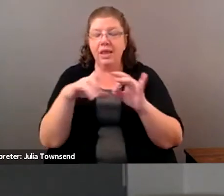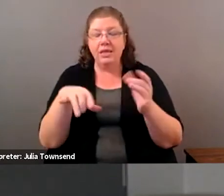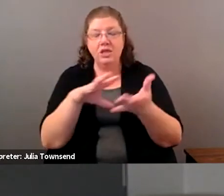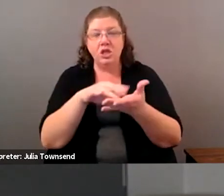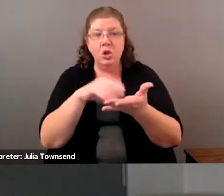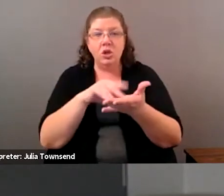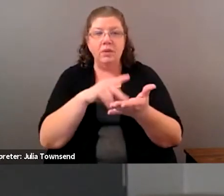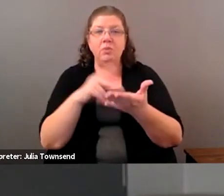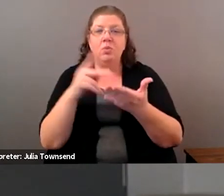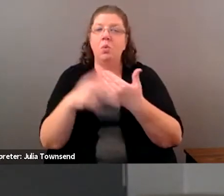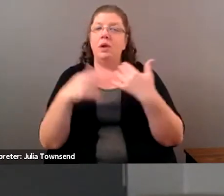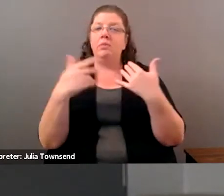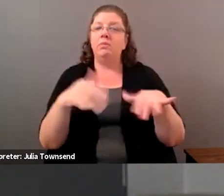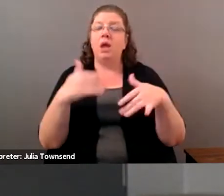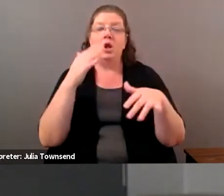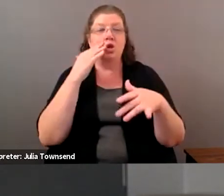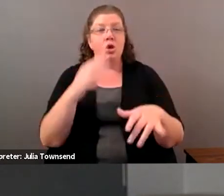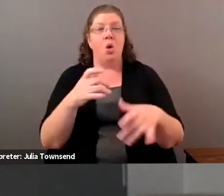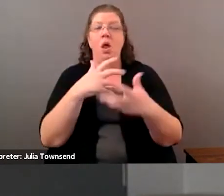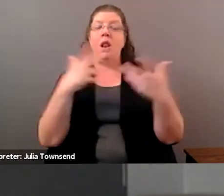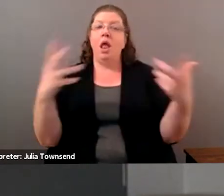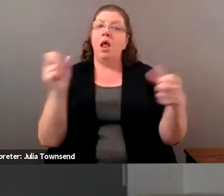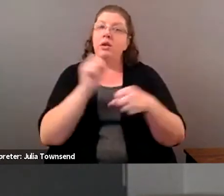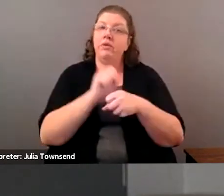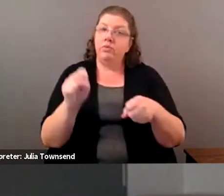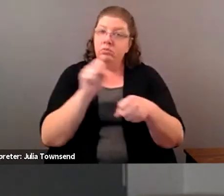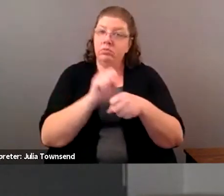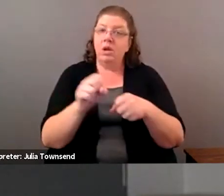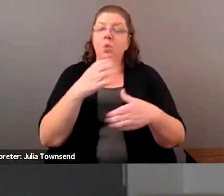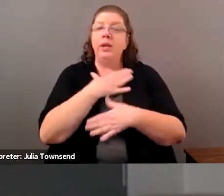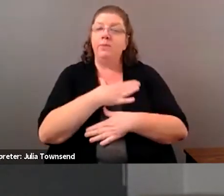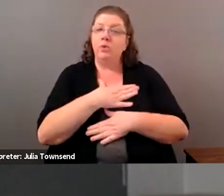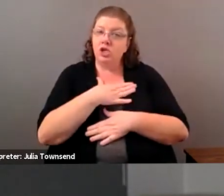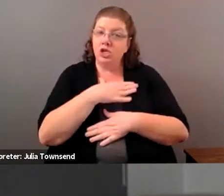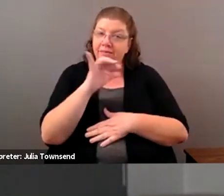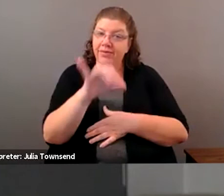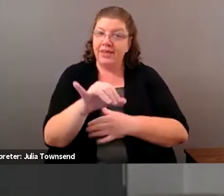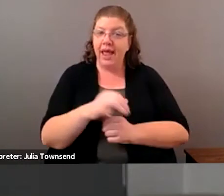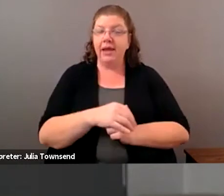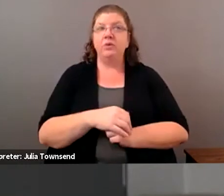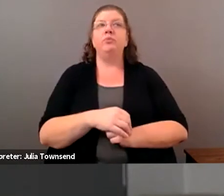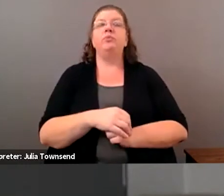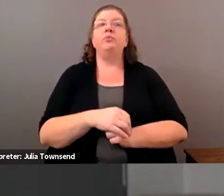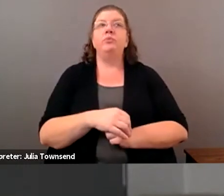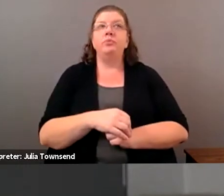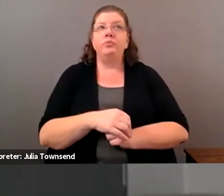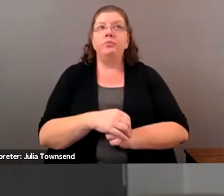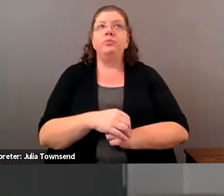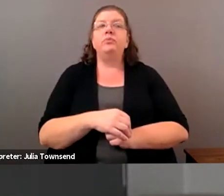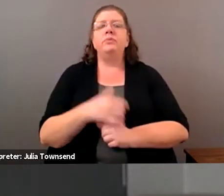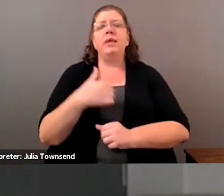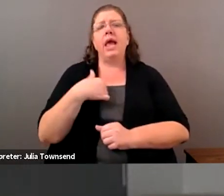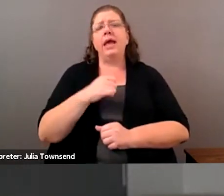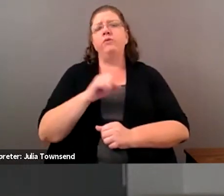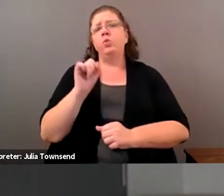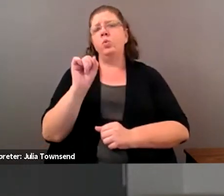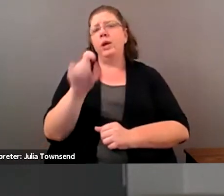It's I know it takes a lot of effort, and I'm very appreciative of that. I have a question that